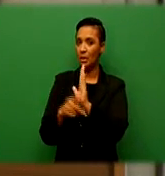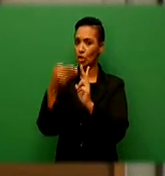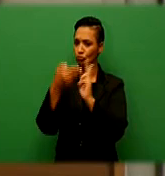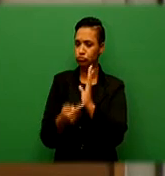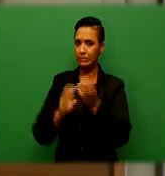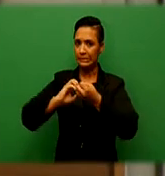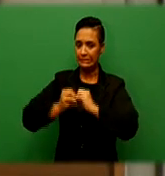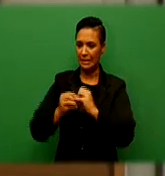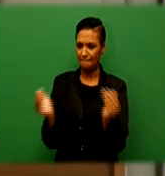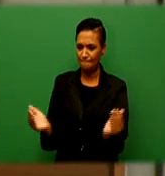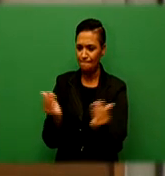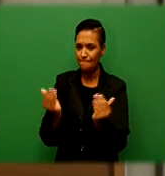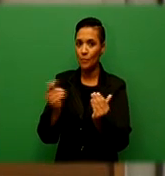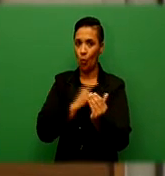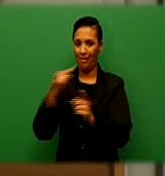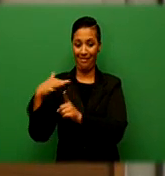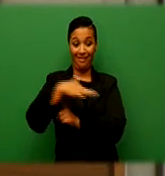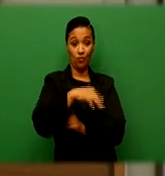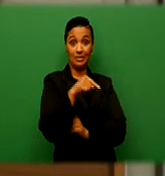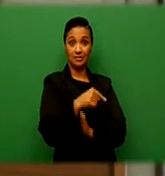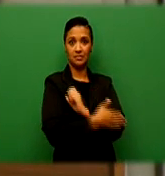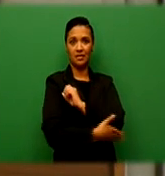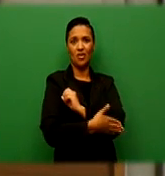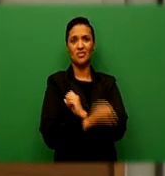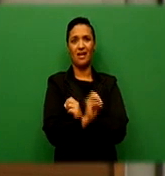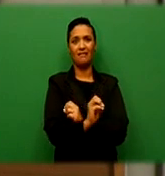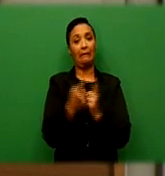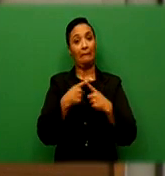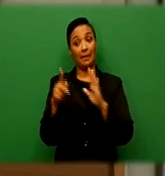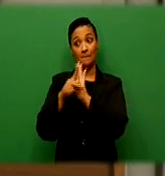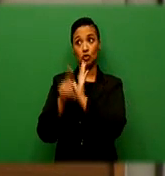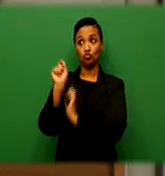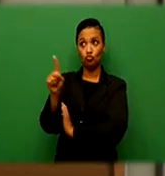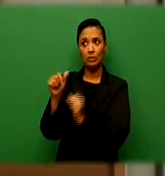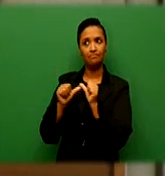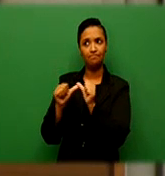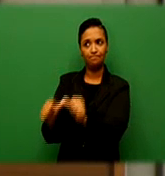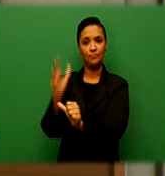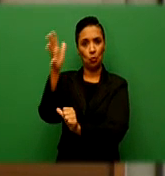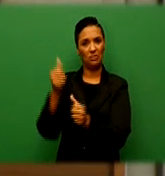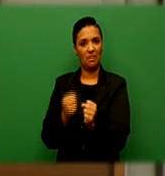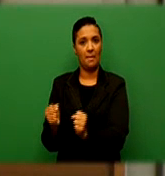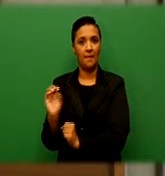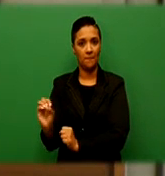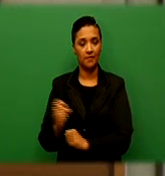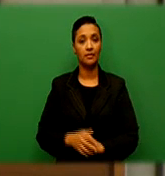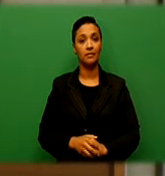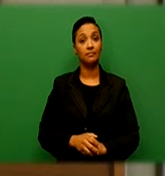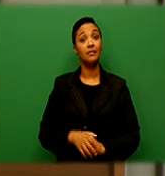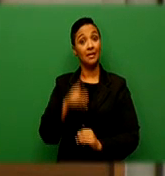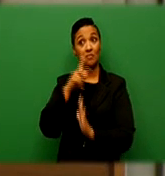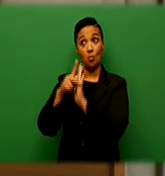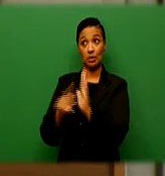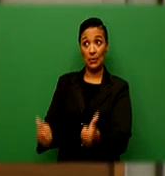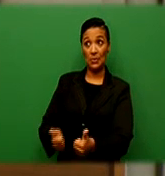of advanced economies, and accommodative policies are likely to persist. Contrary to this trend,